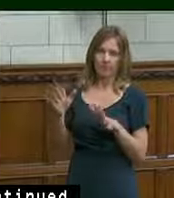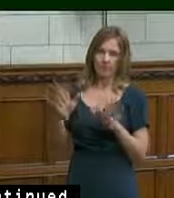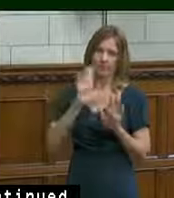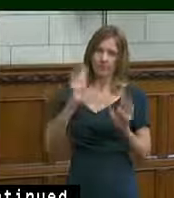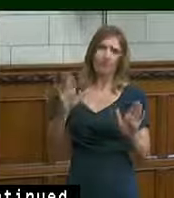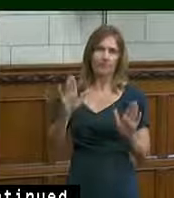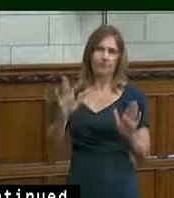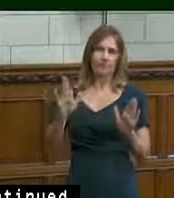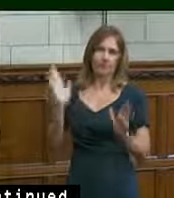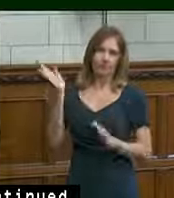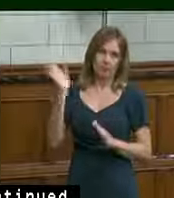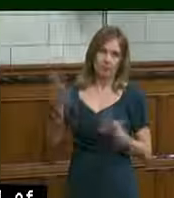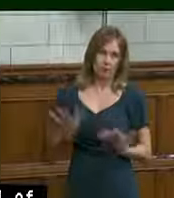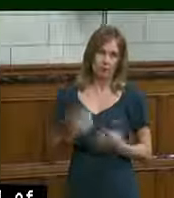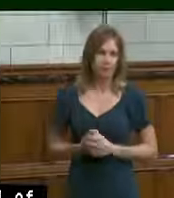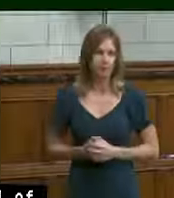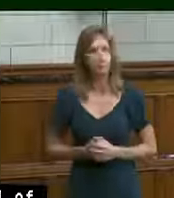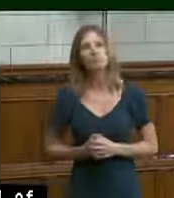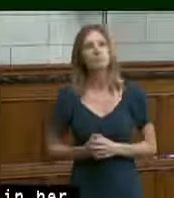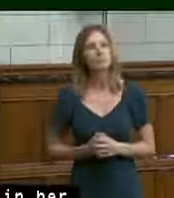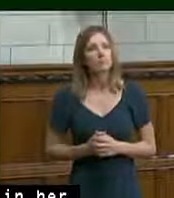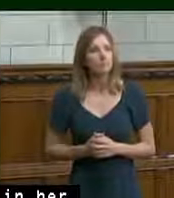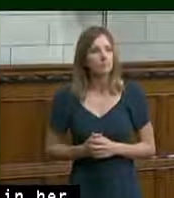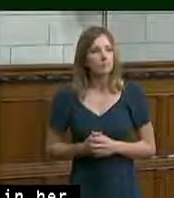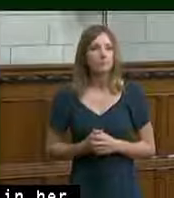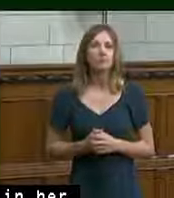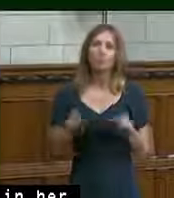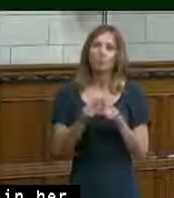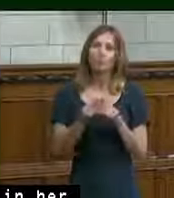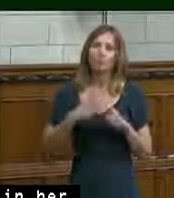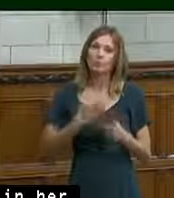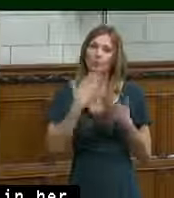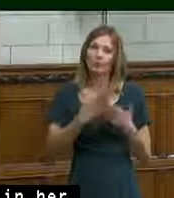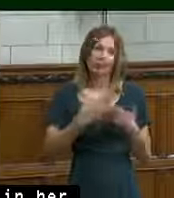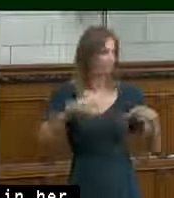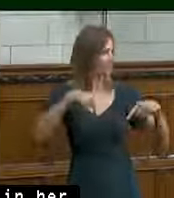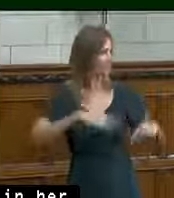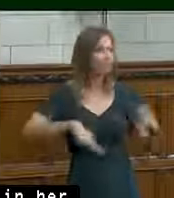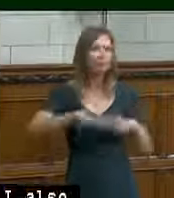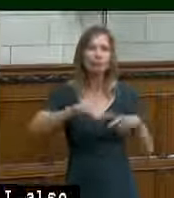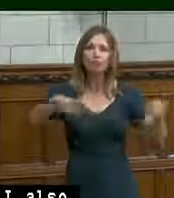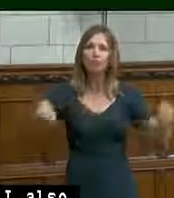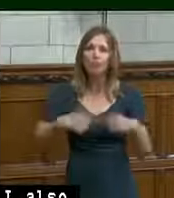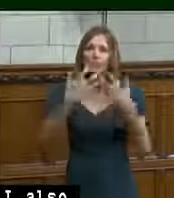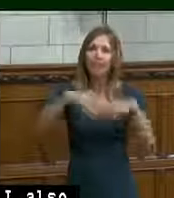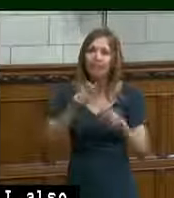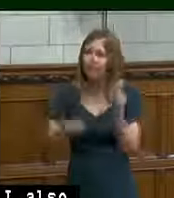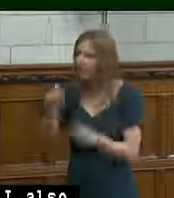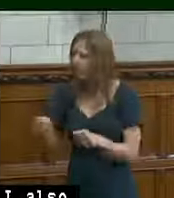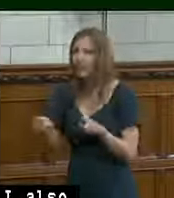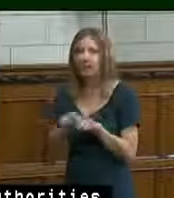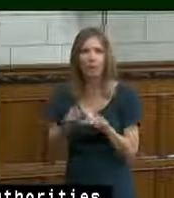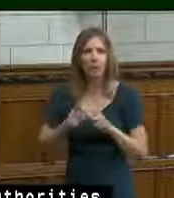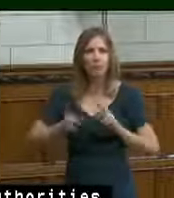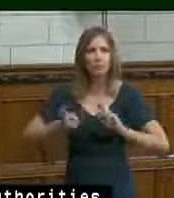speech. I also want to thank the House authorities and technicians and the interpreters, the signers, Ms Ryan, for